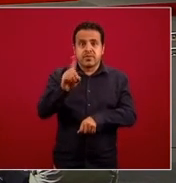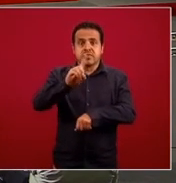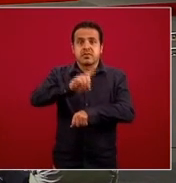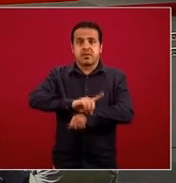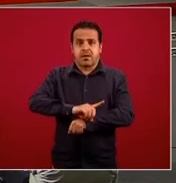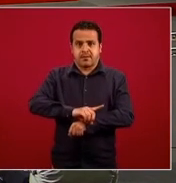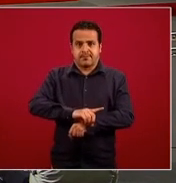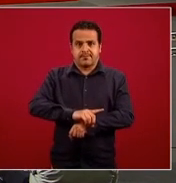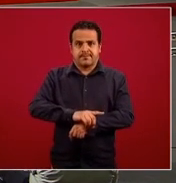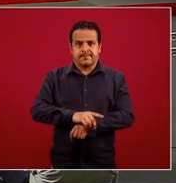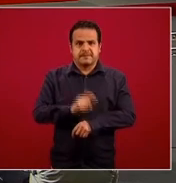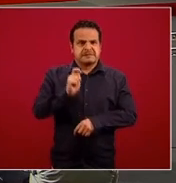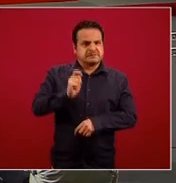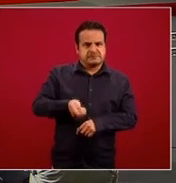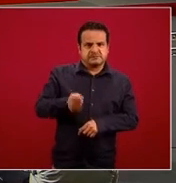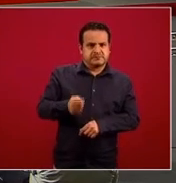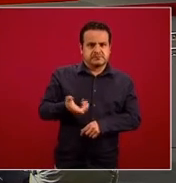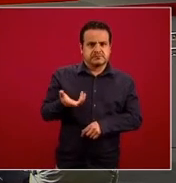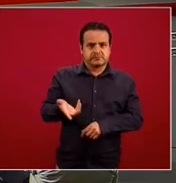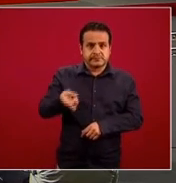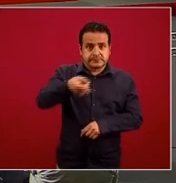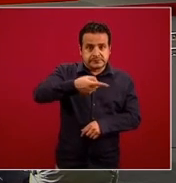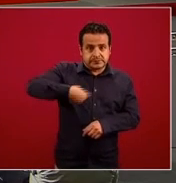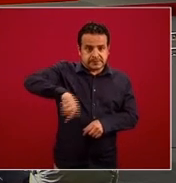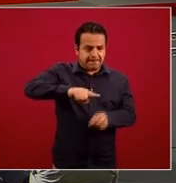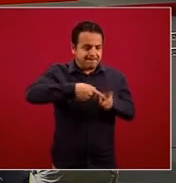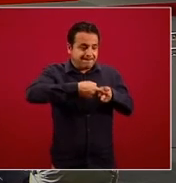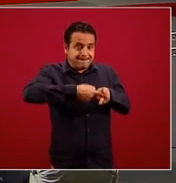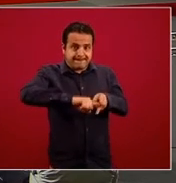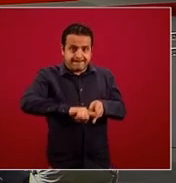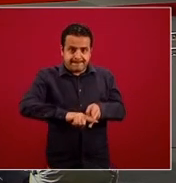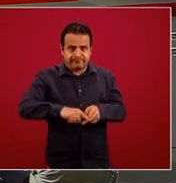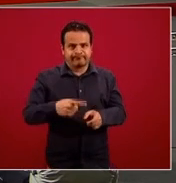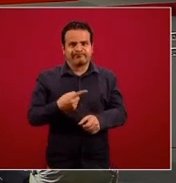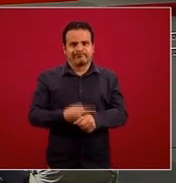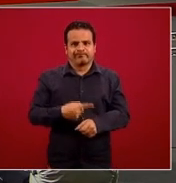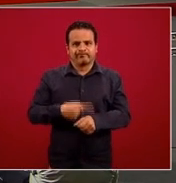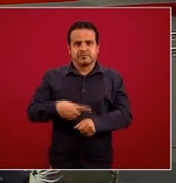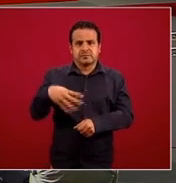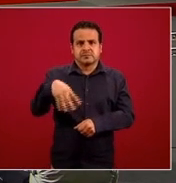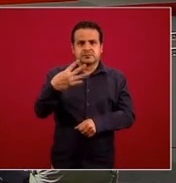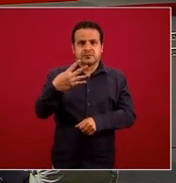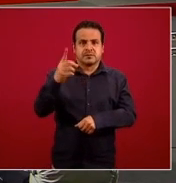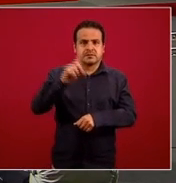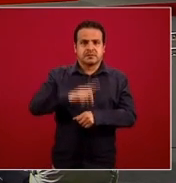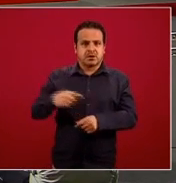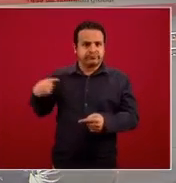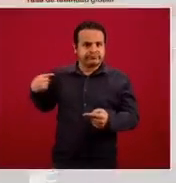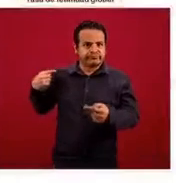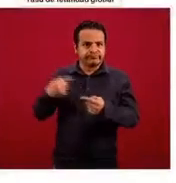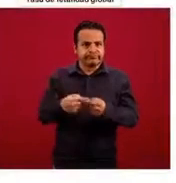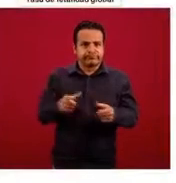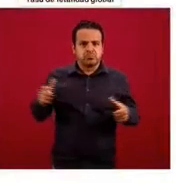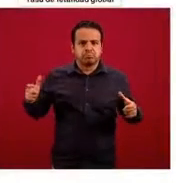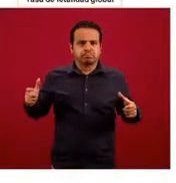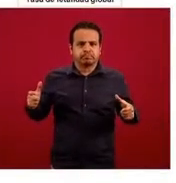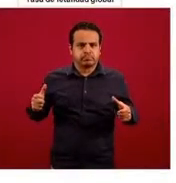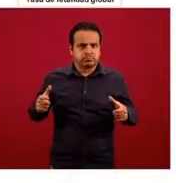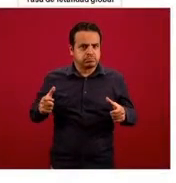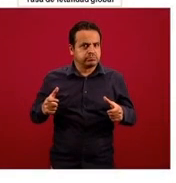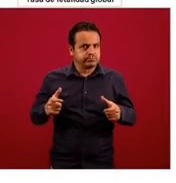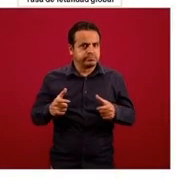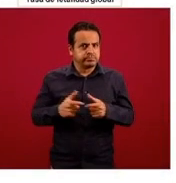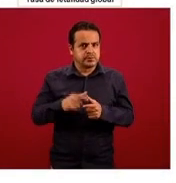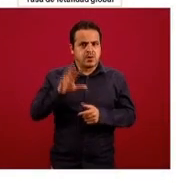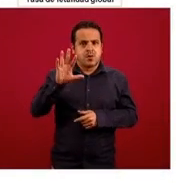of confirmed cases during the past 14 days worldwide continues to decrease. The